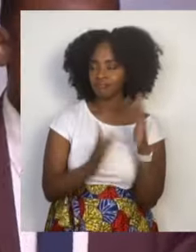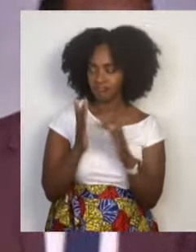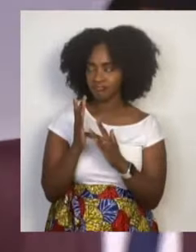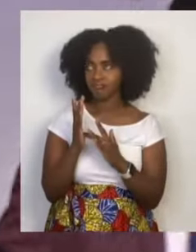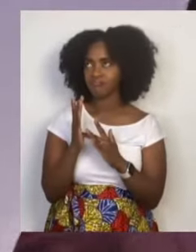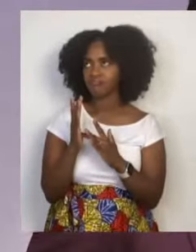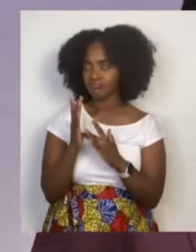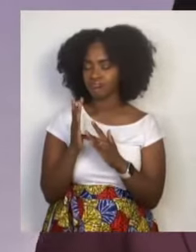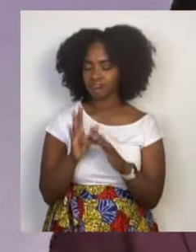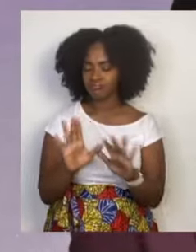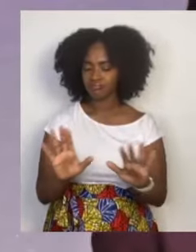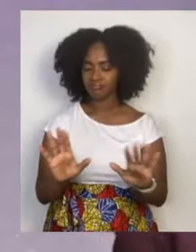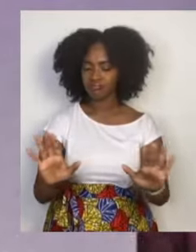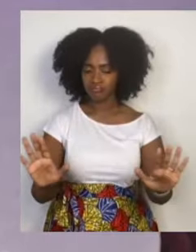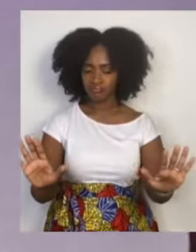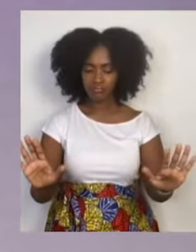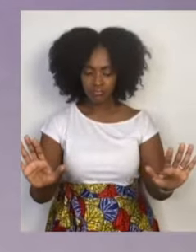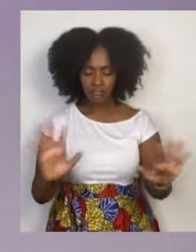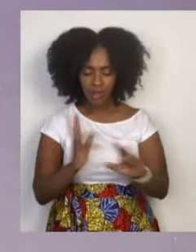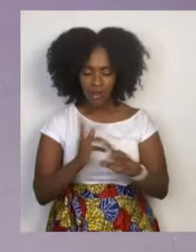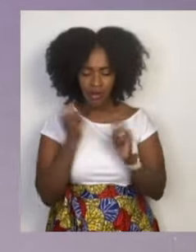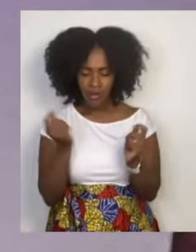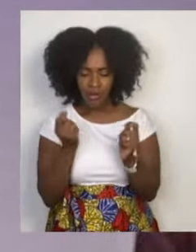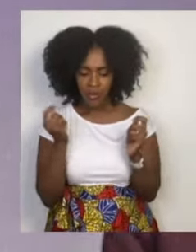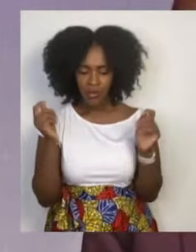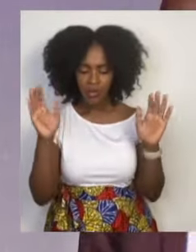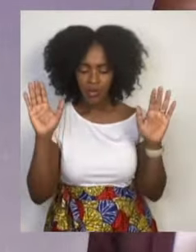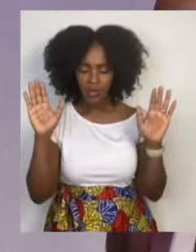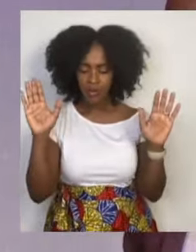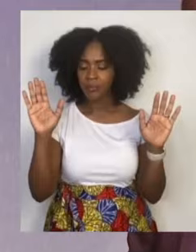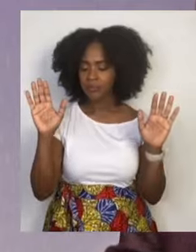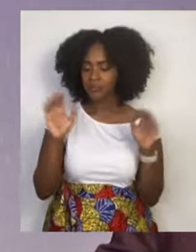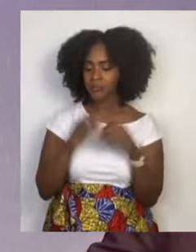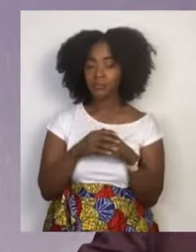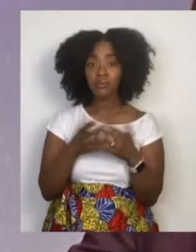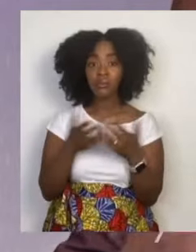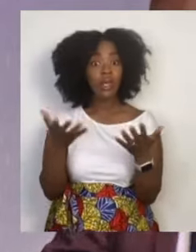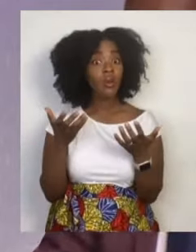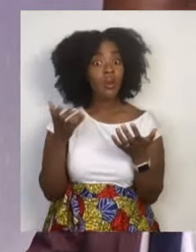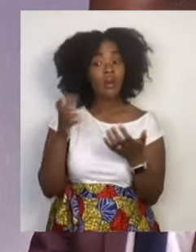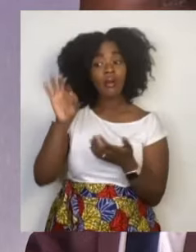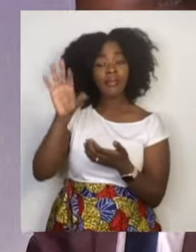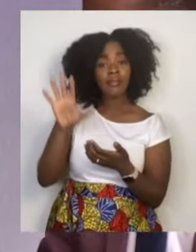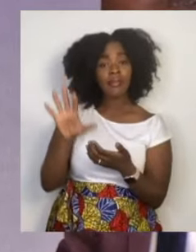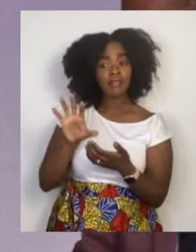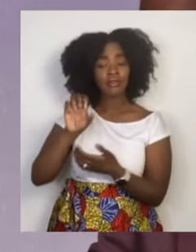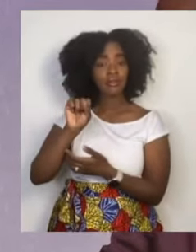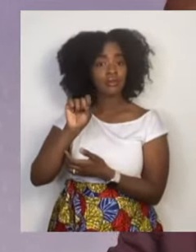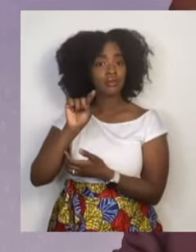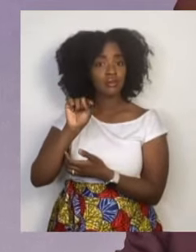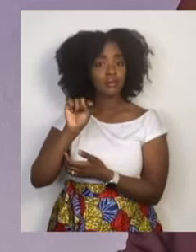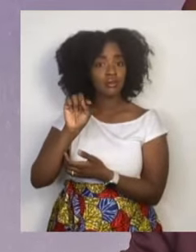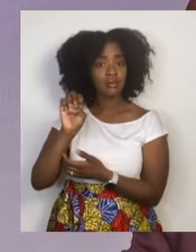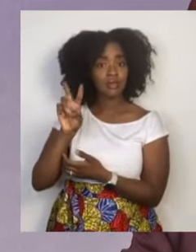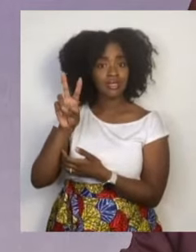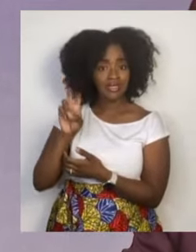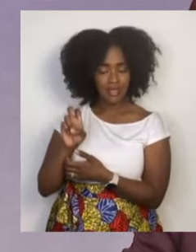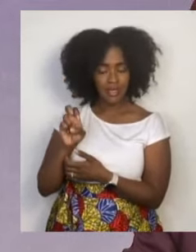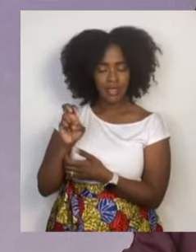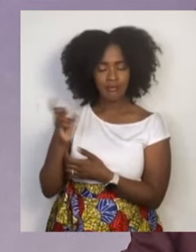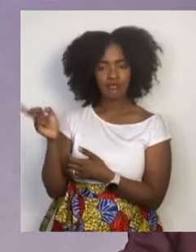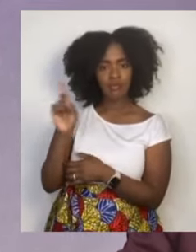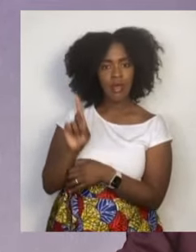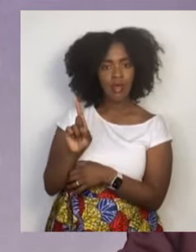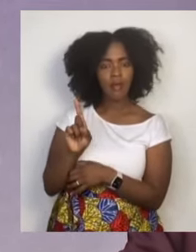Hallelujah. I want Pastor Steve to come as well. Matter of fact, I want you to come stand up here, Pastor Steve,